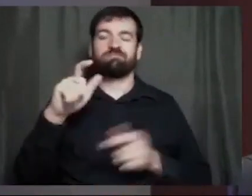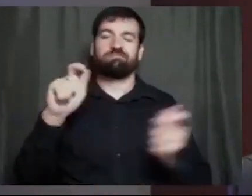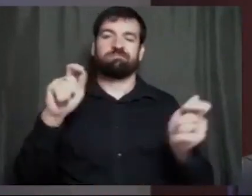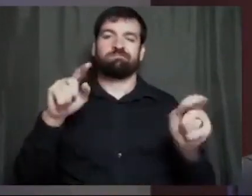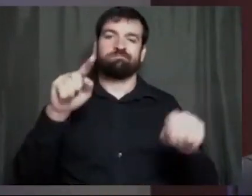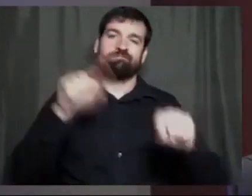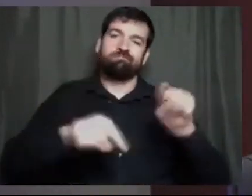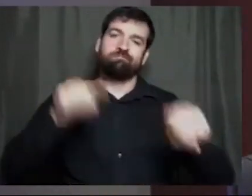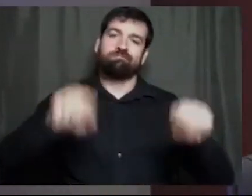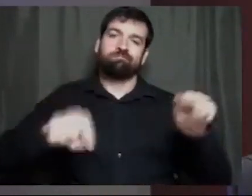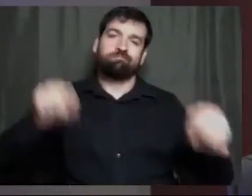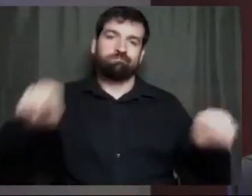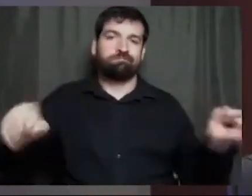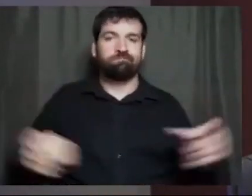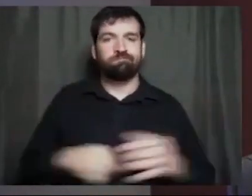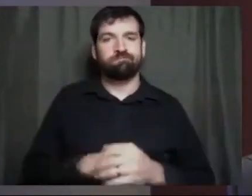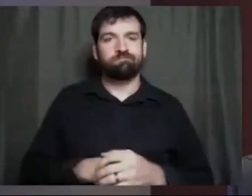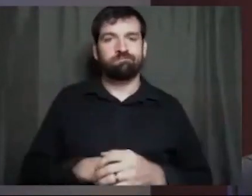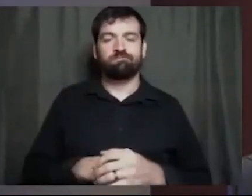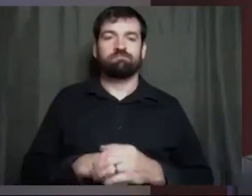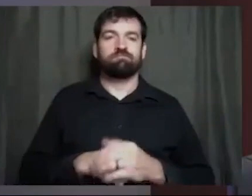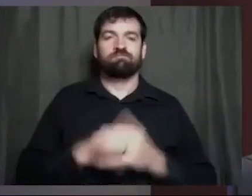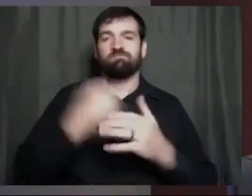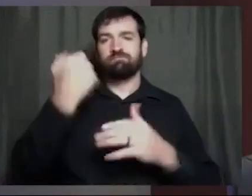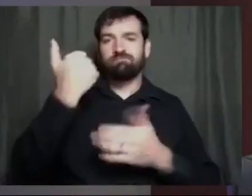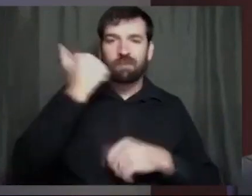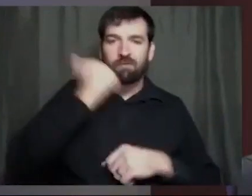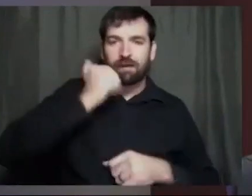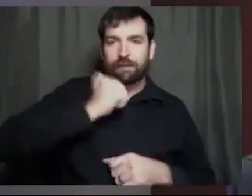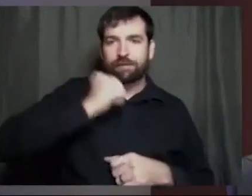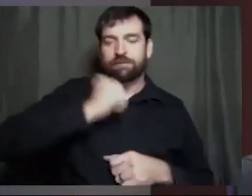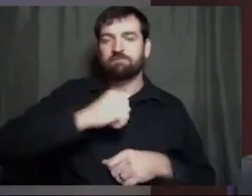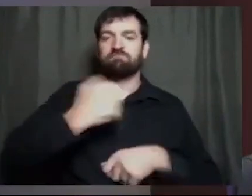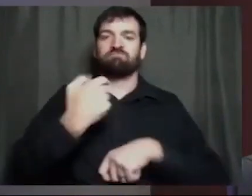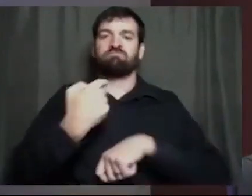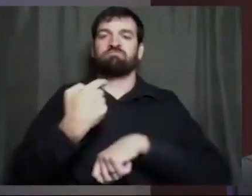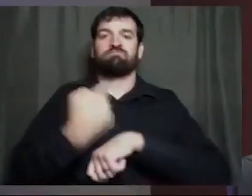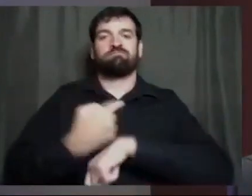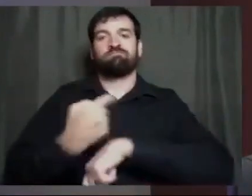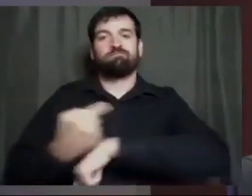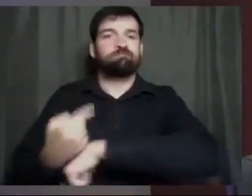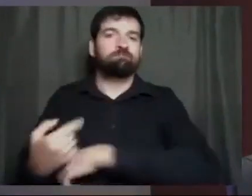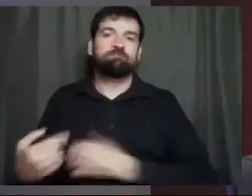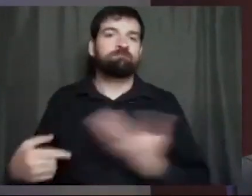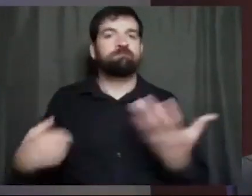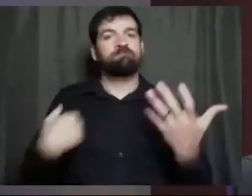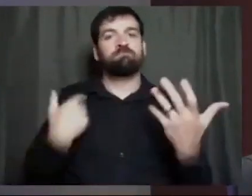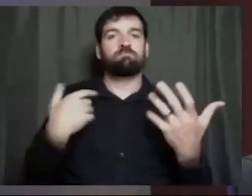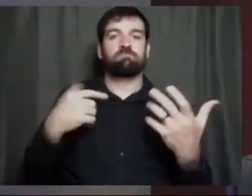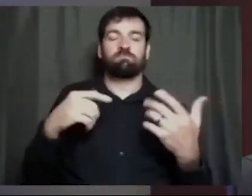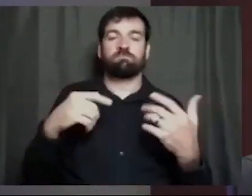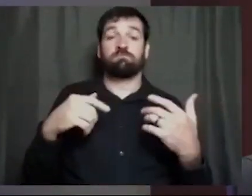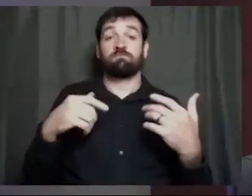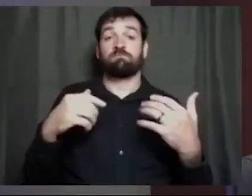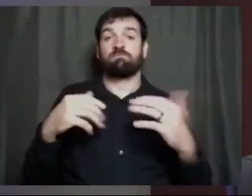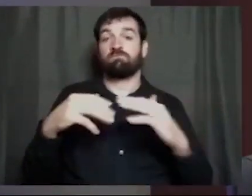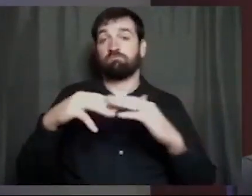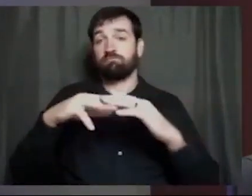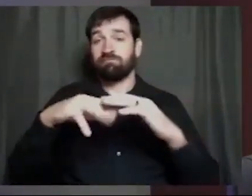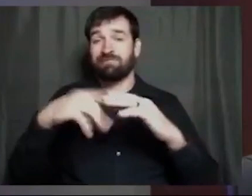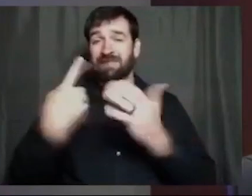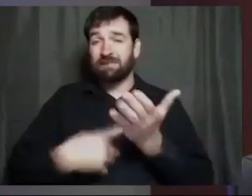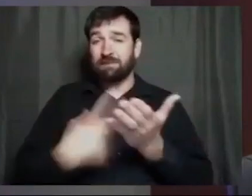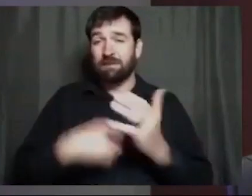day to day, week to week on which age group is the highest age group. So under 6, sometimes it's the highest,